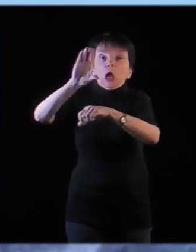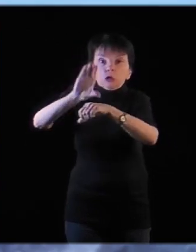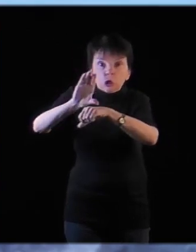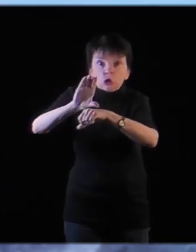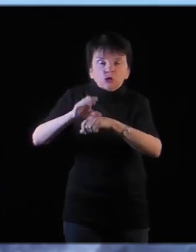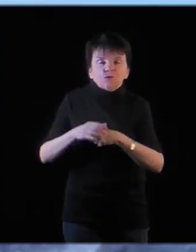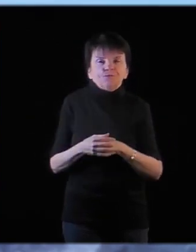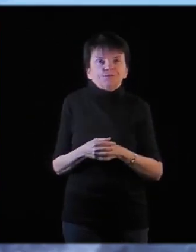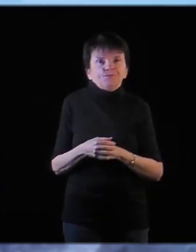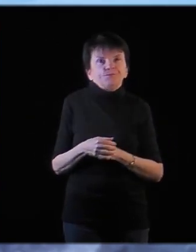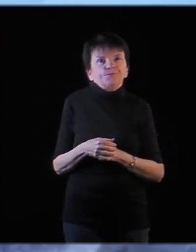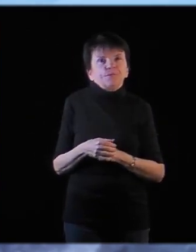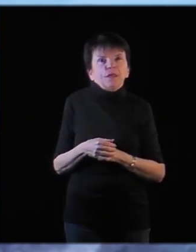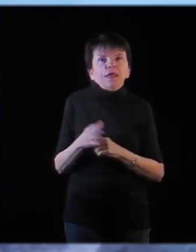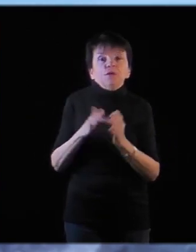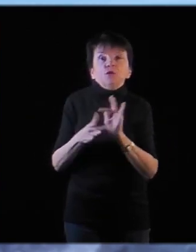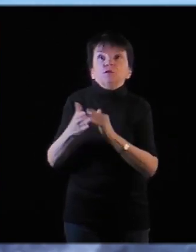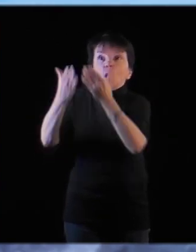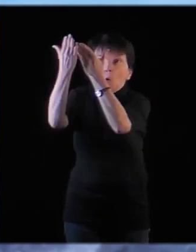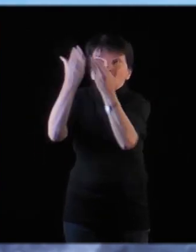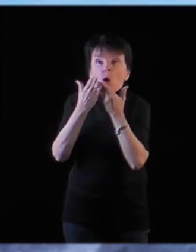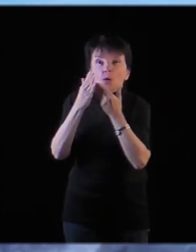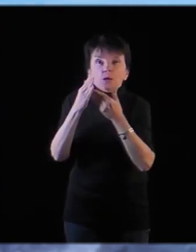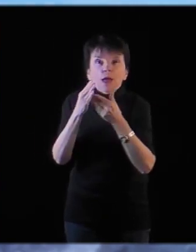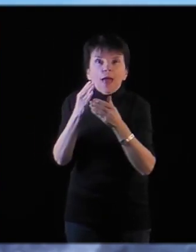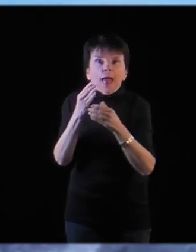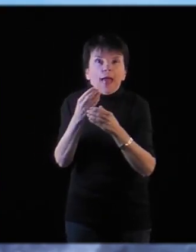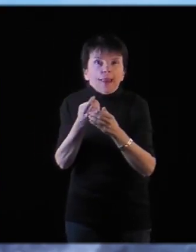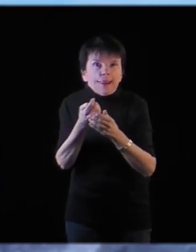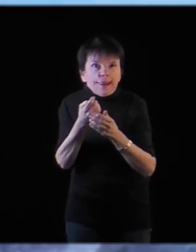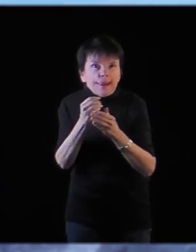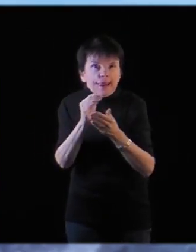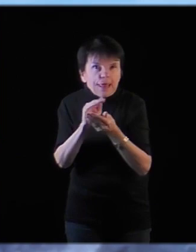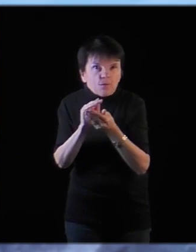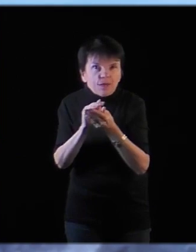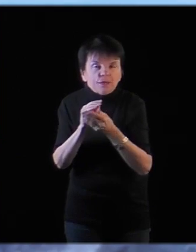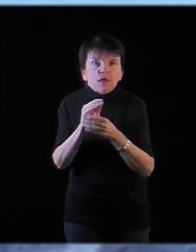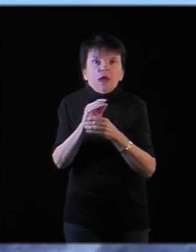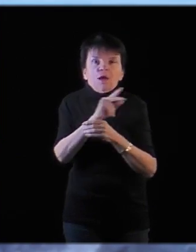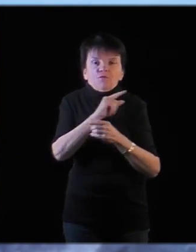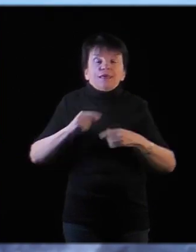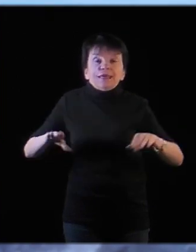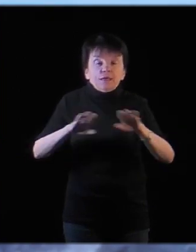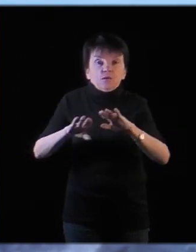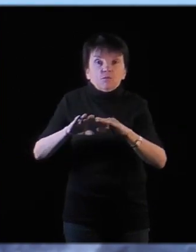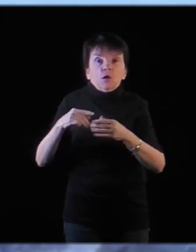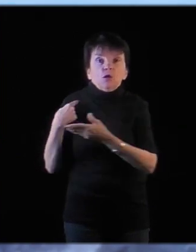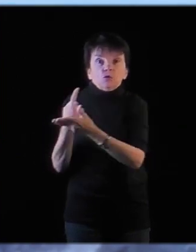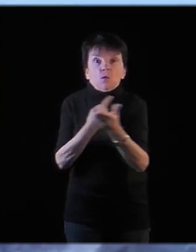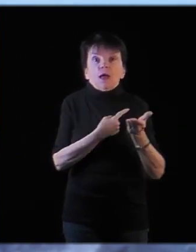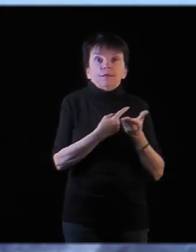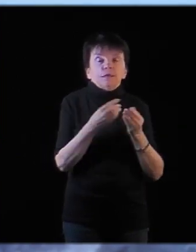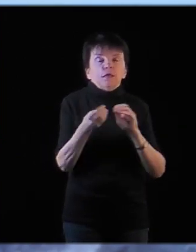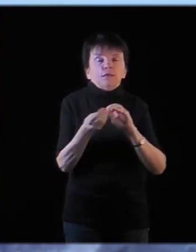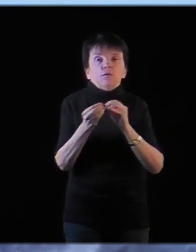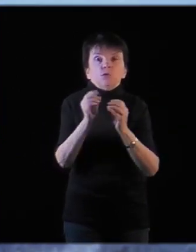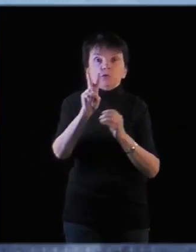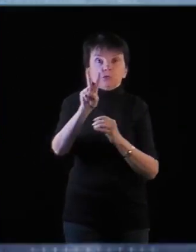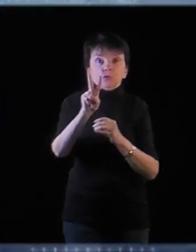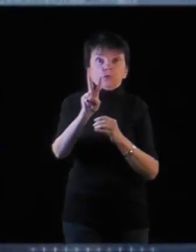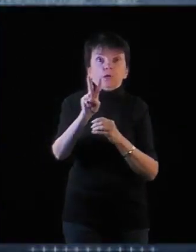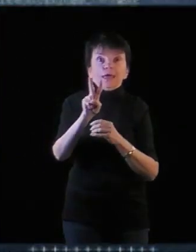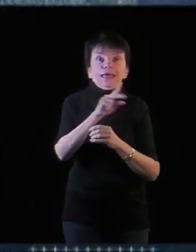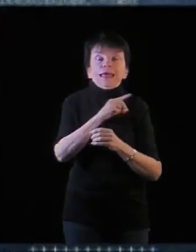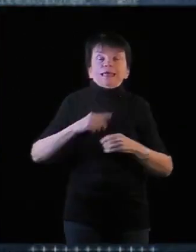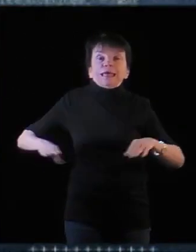kingdom to us. A second thing that we must understand today, yet the kingdom, secondly, the kingdom